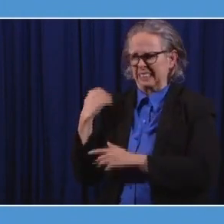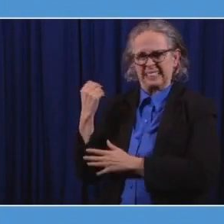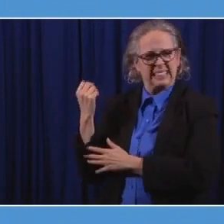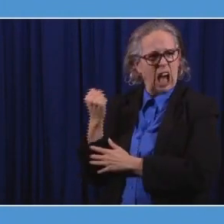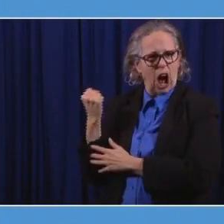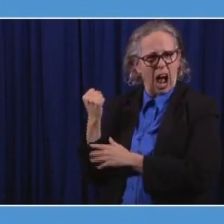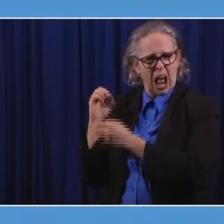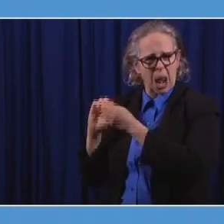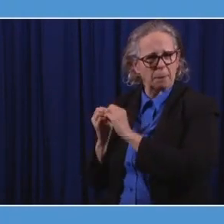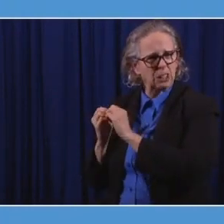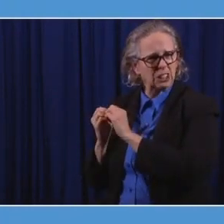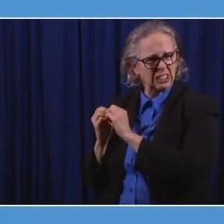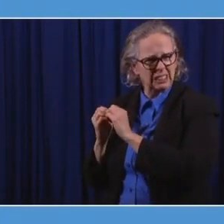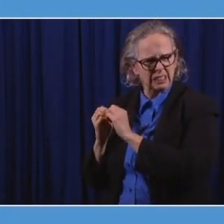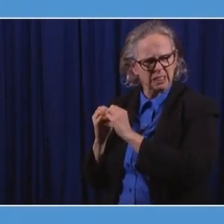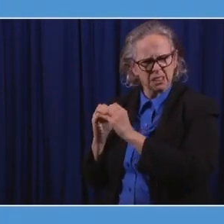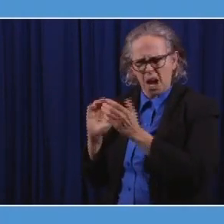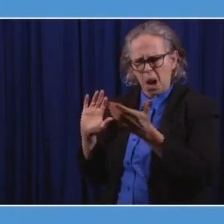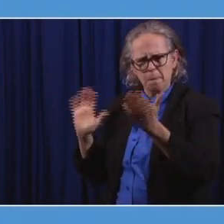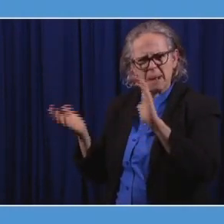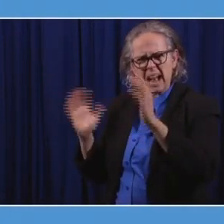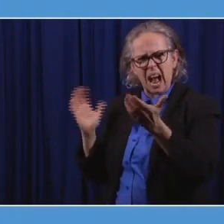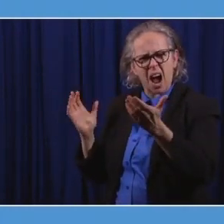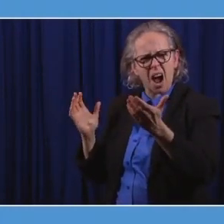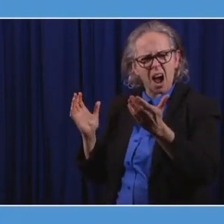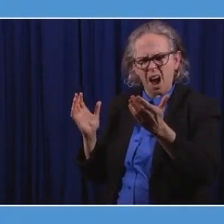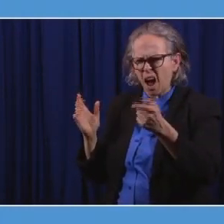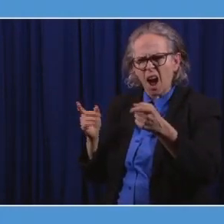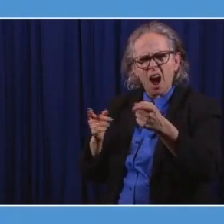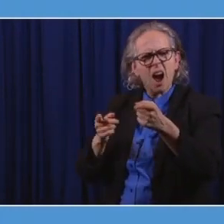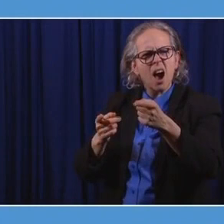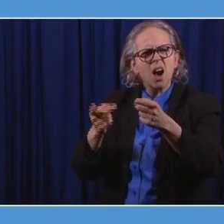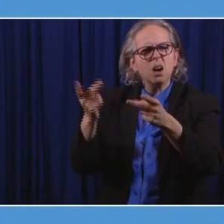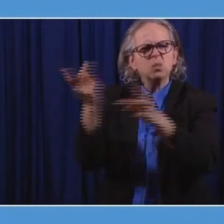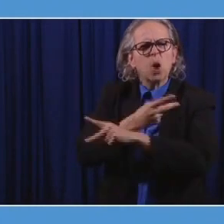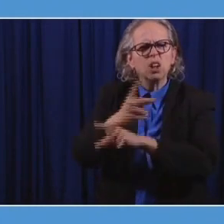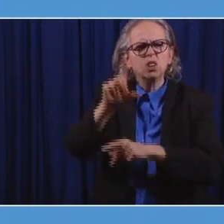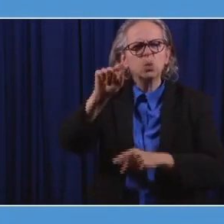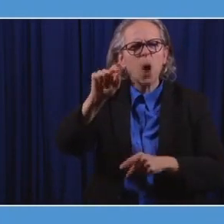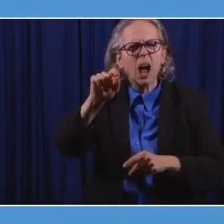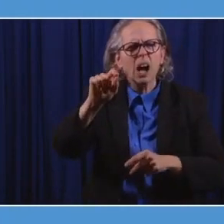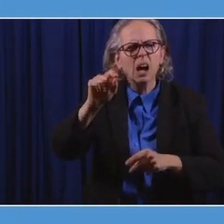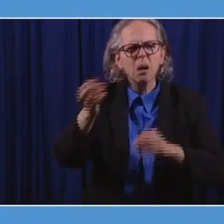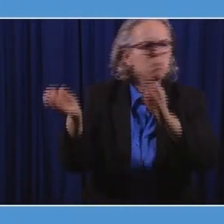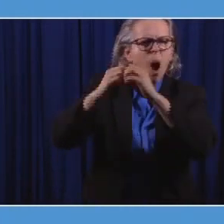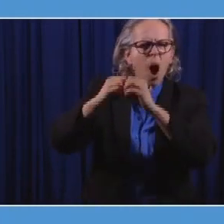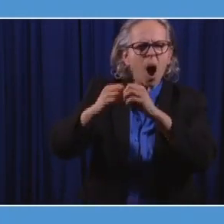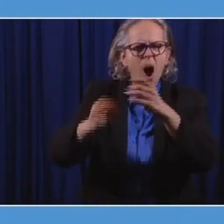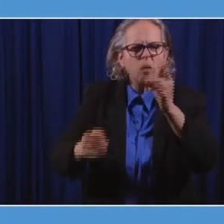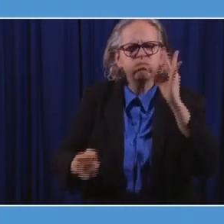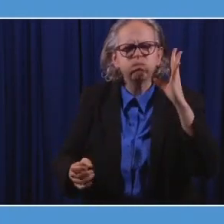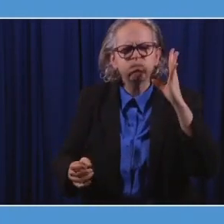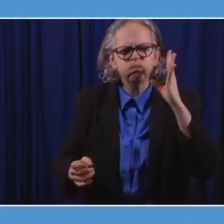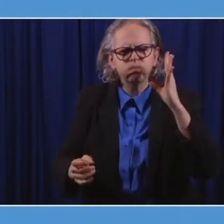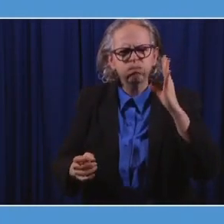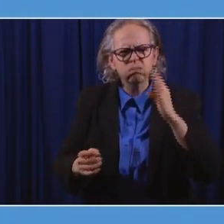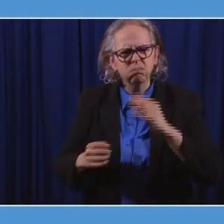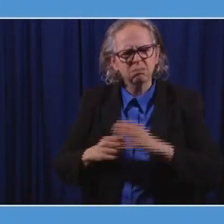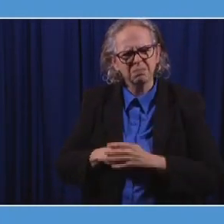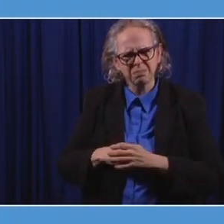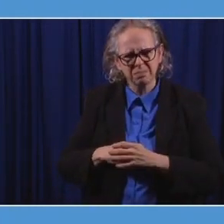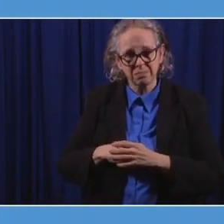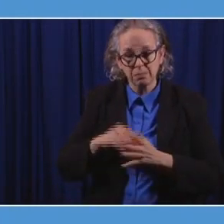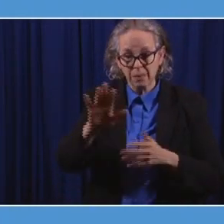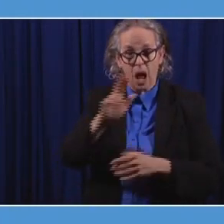not only the case numbers, though, that are increasing. We also have 192 new hospitalizations reported in the